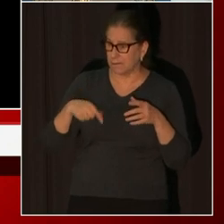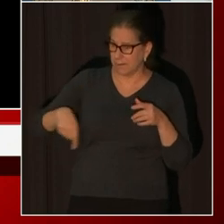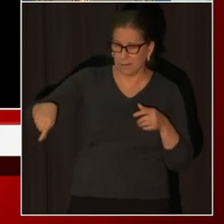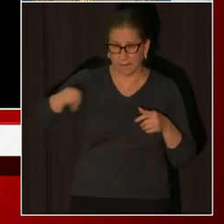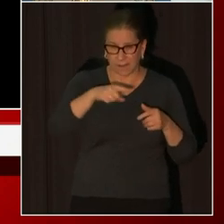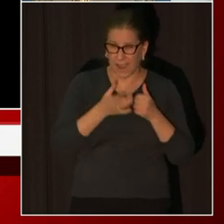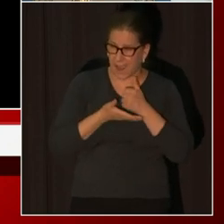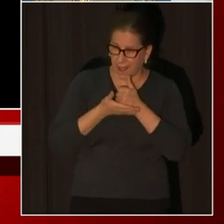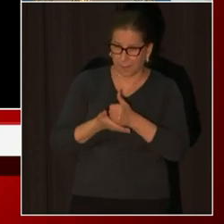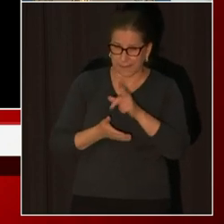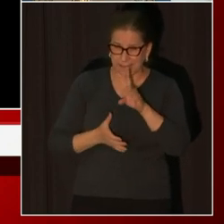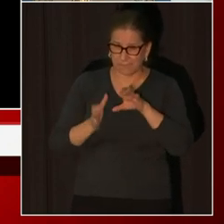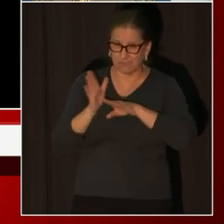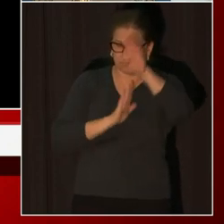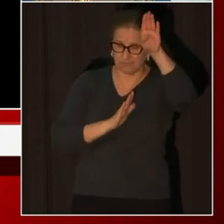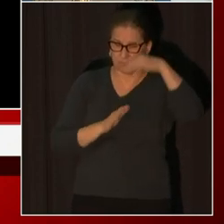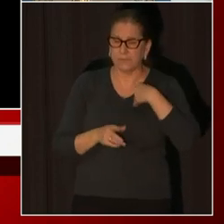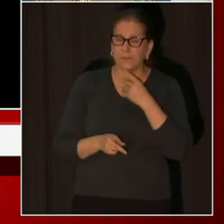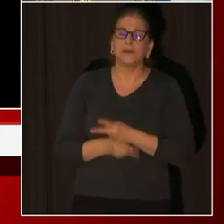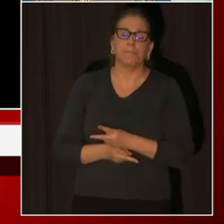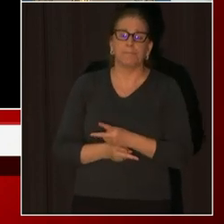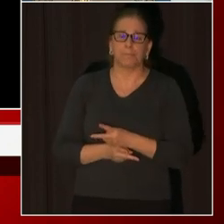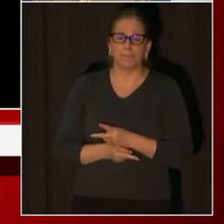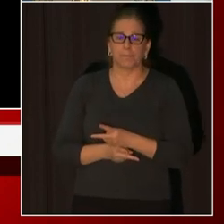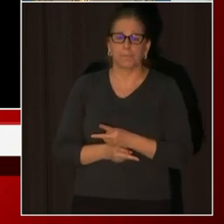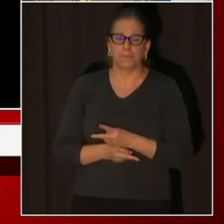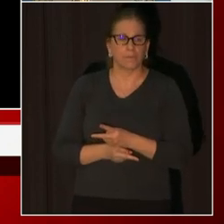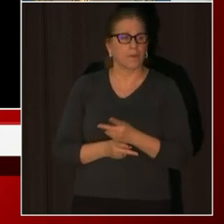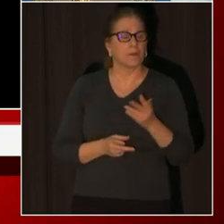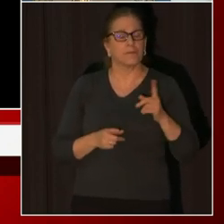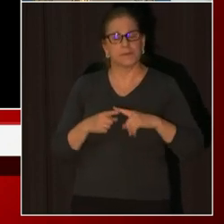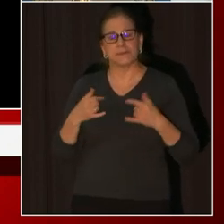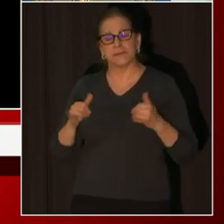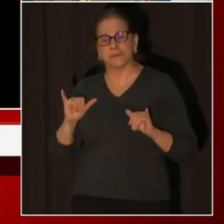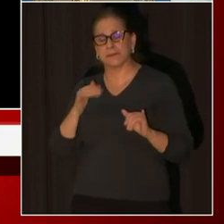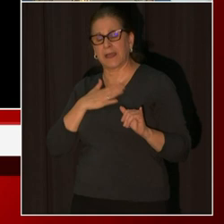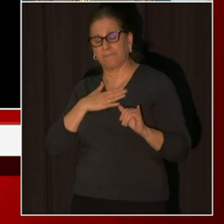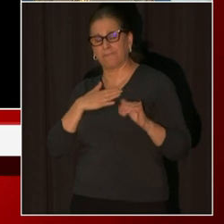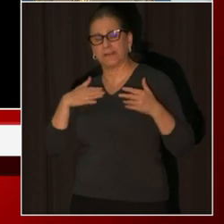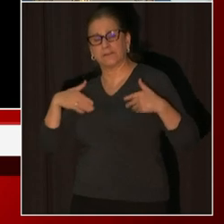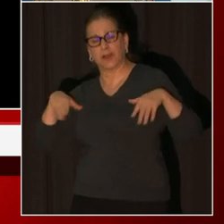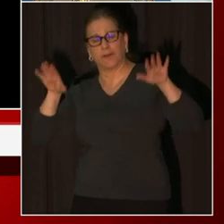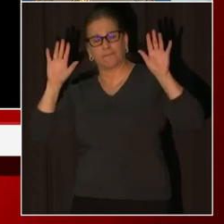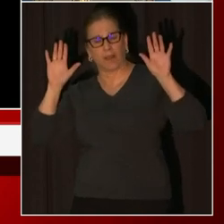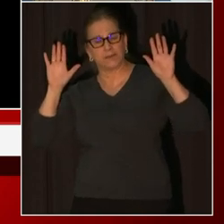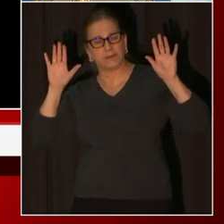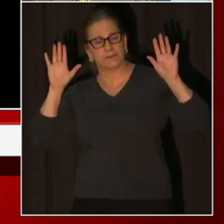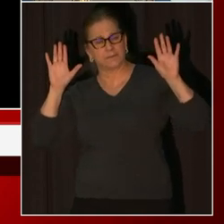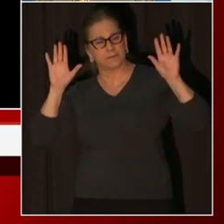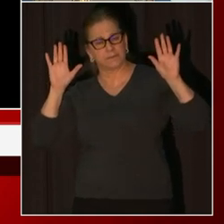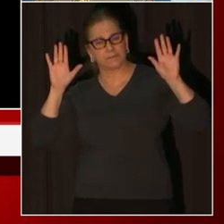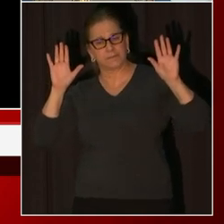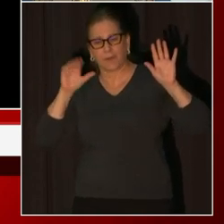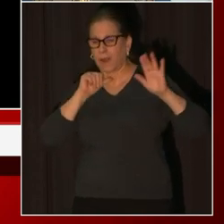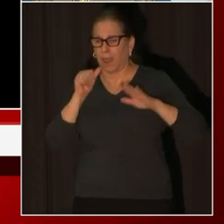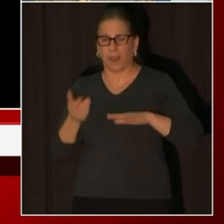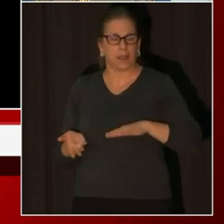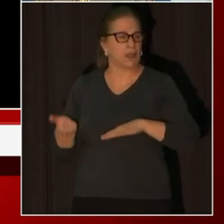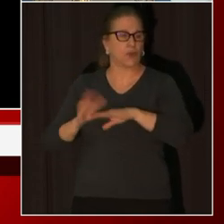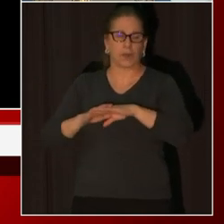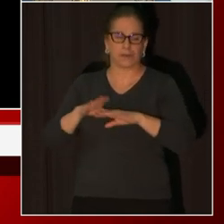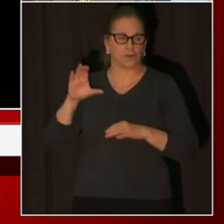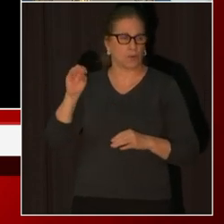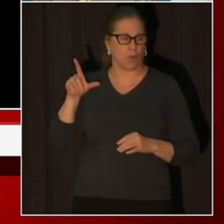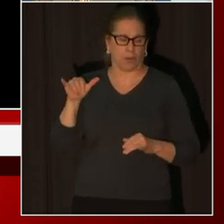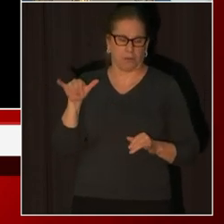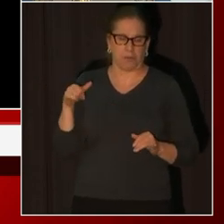some sacrifices there. And so we will not, throughout this plan, be increasing pay. But we do